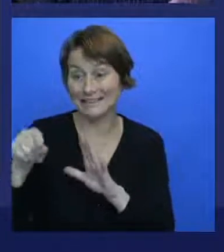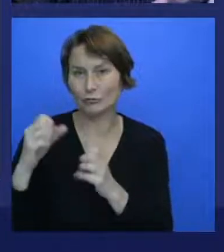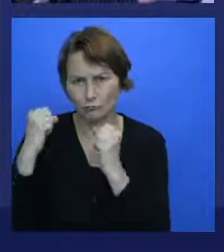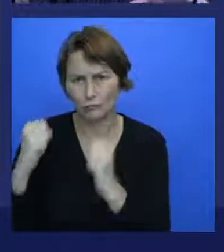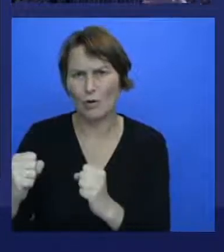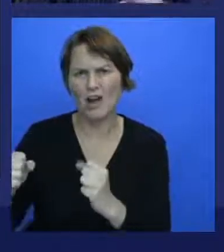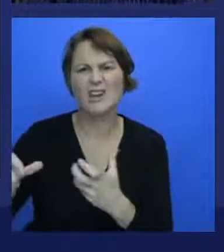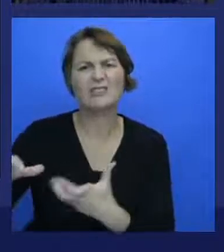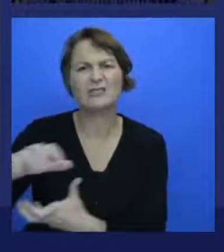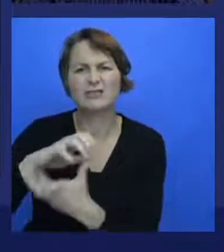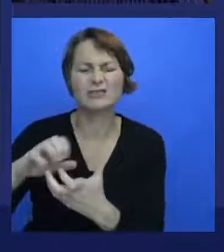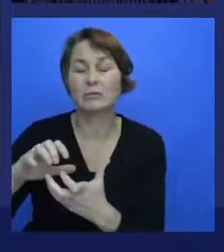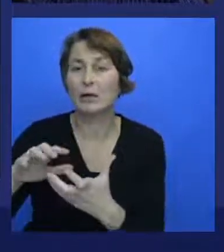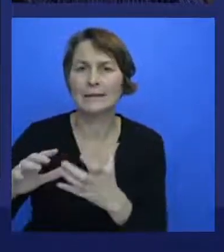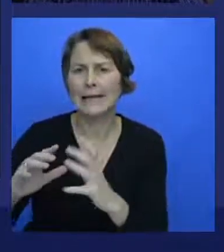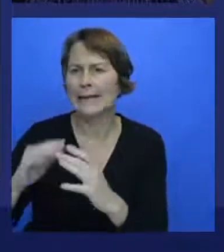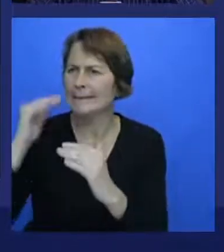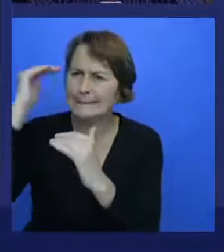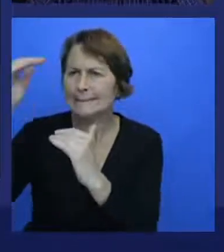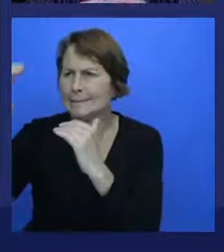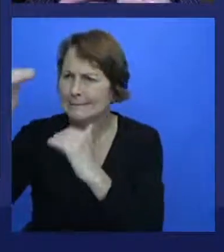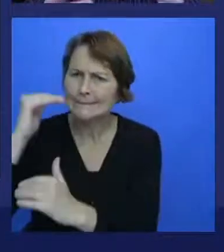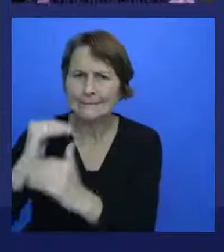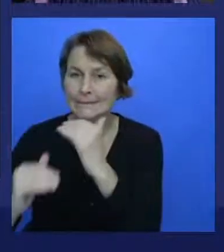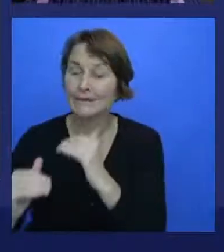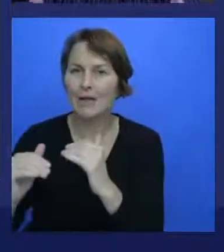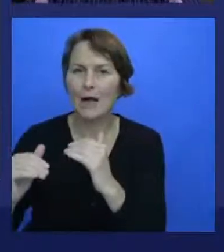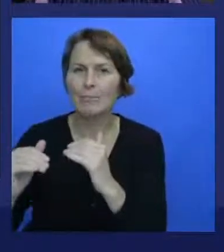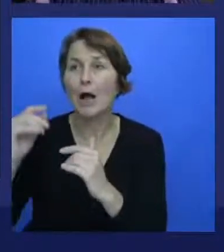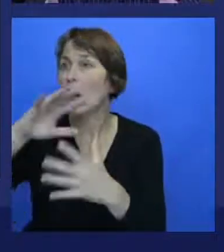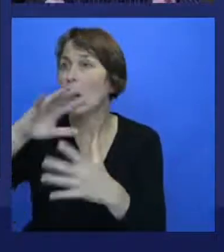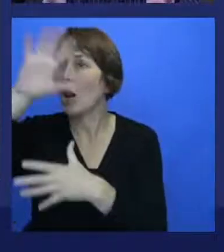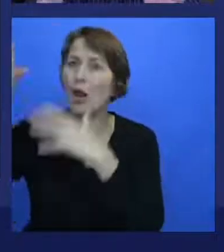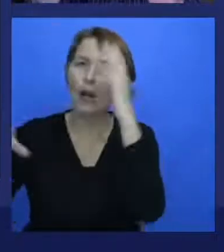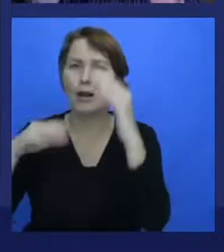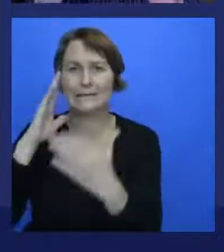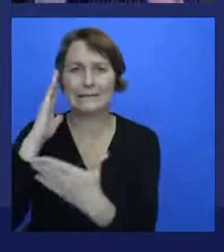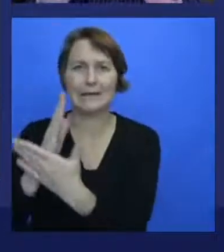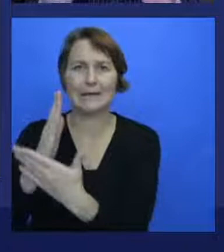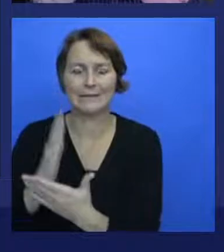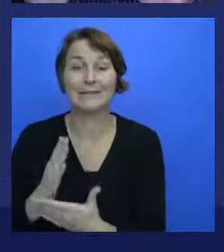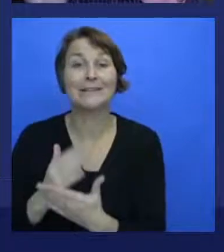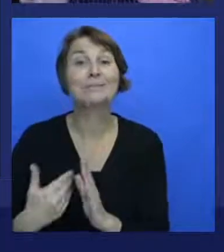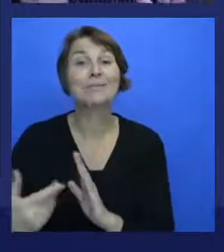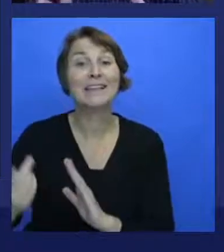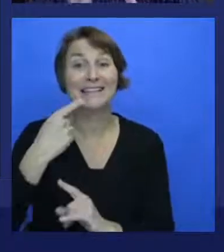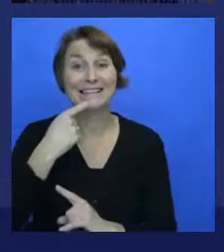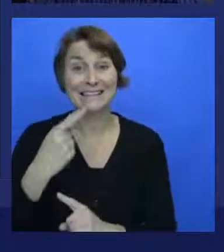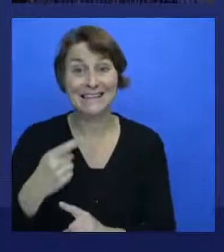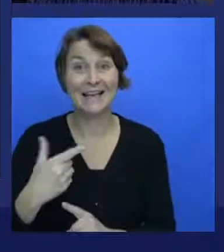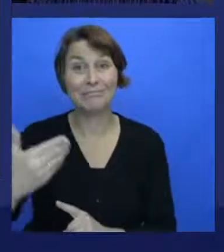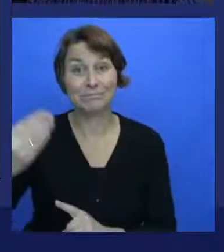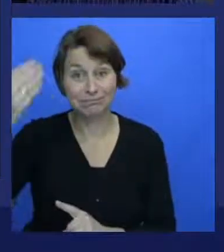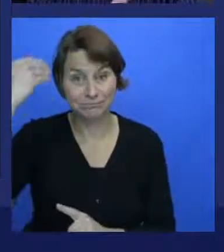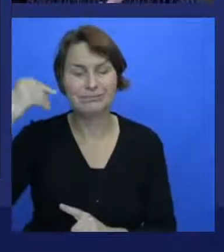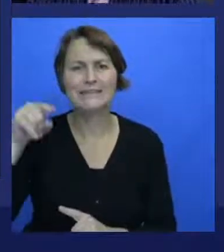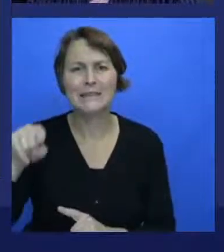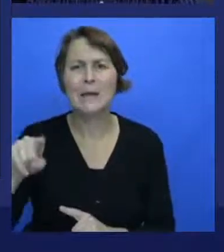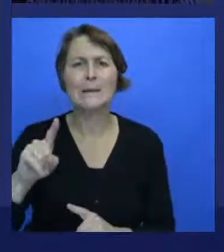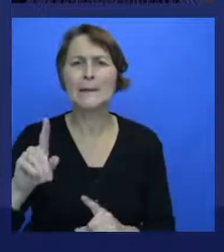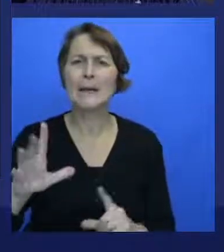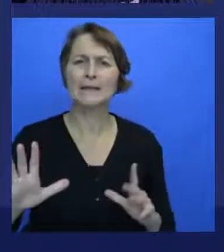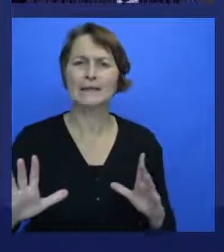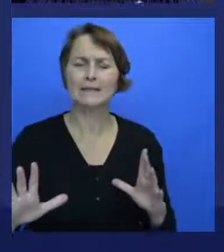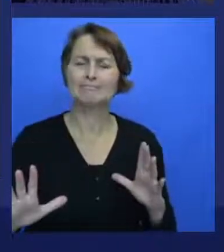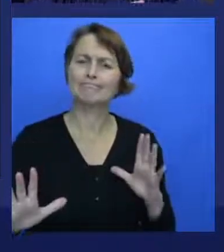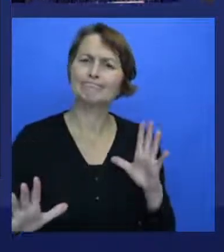list systems and so forth starting to end, he was talking about the fact that neural nets were in the 80s were just not sophisticated enough to do the kind of